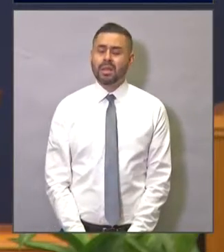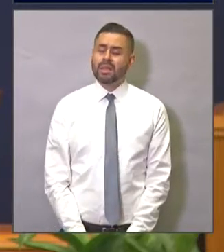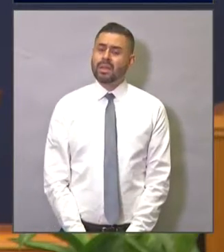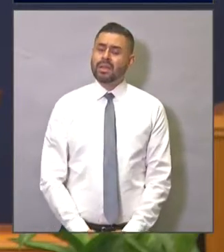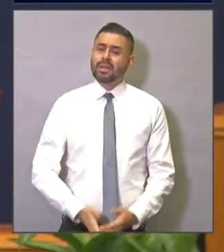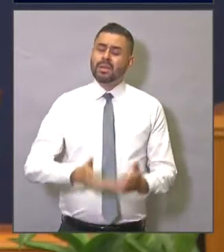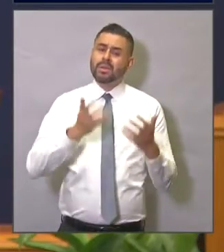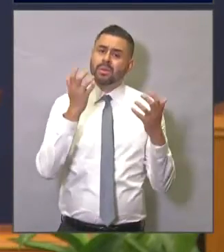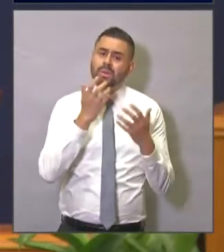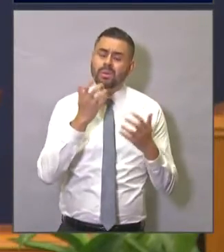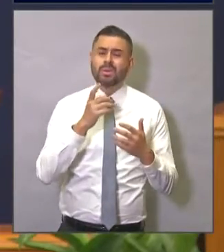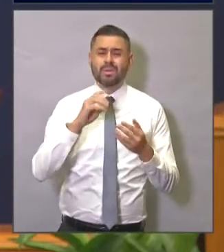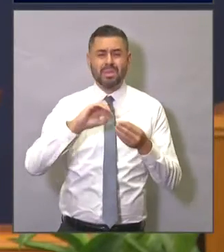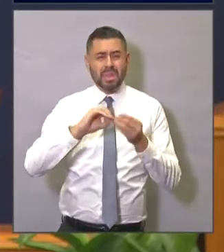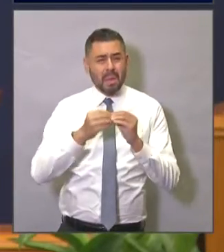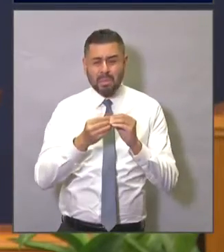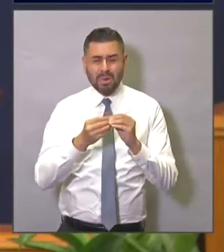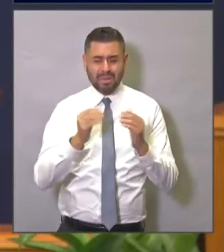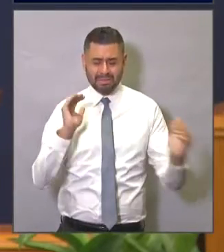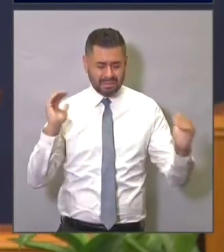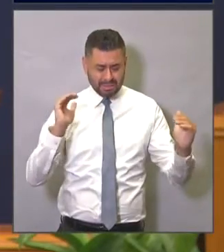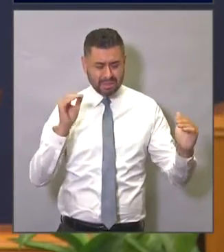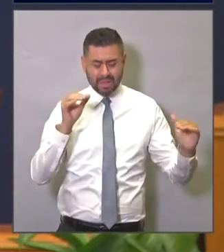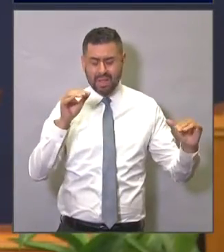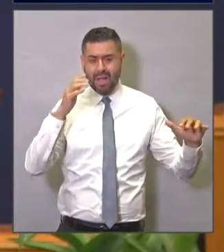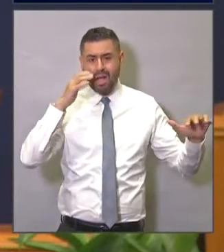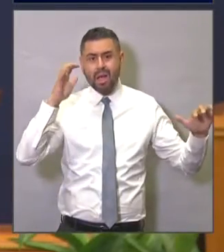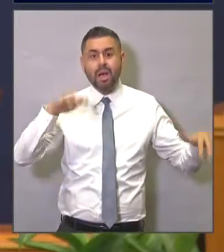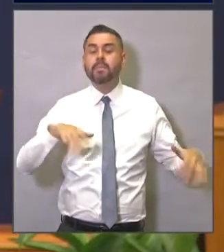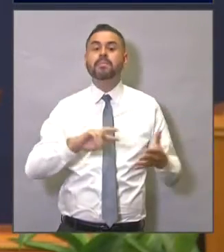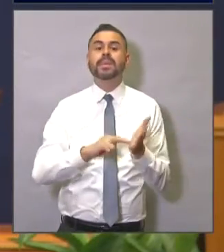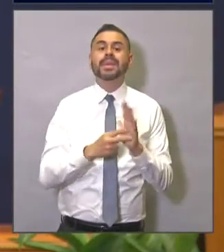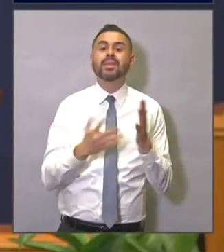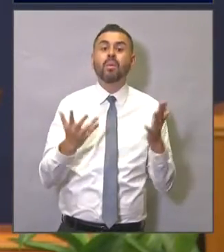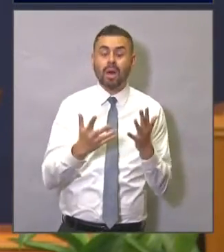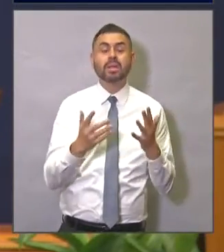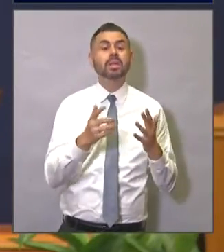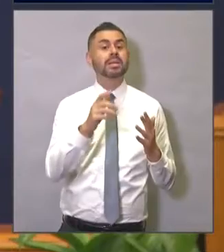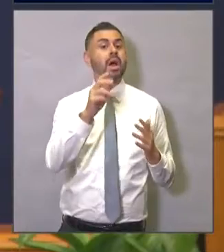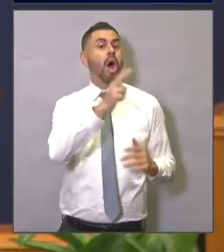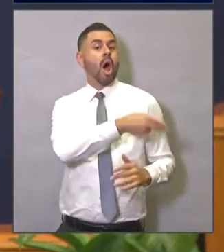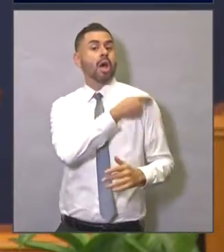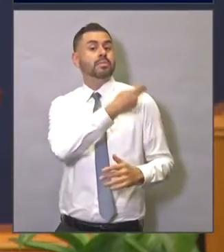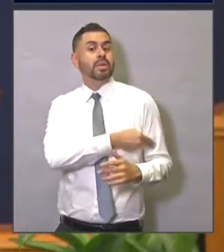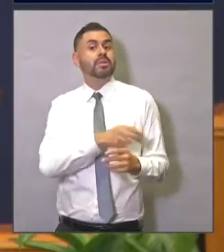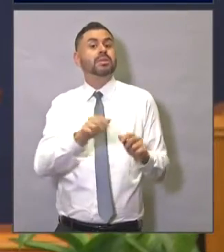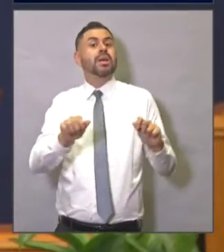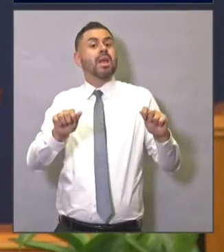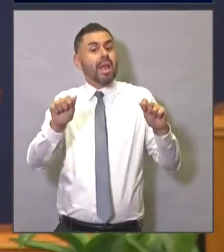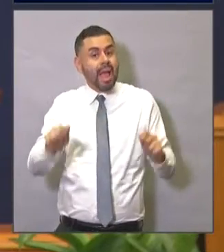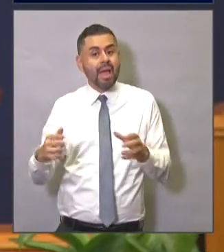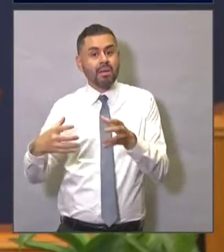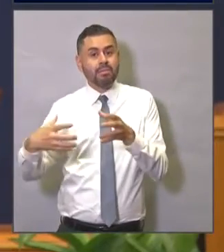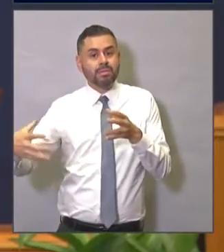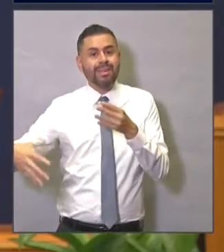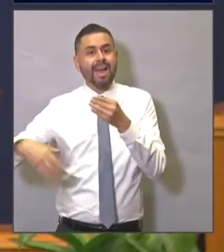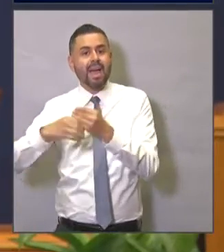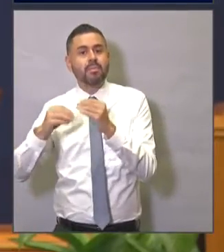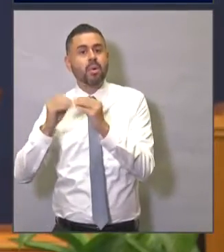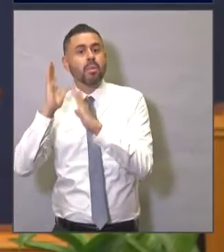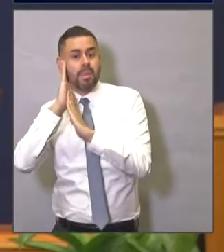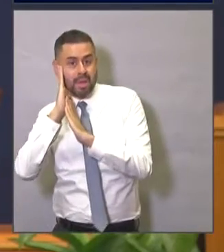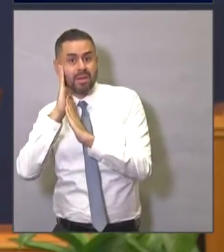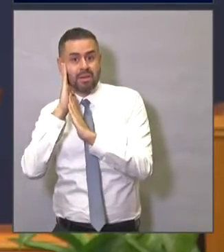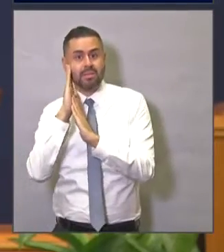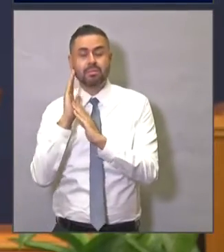really do speak to the ability of hospitals to create additional capacity to care for patients when needed. And as I've